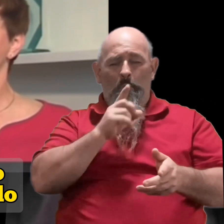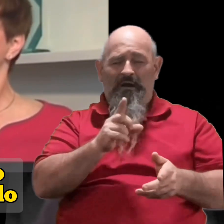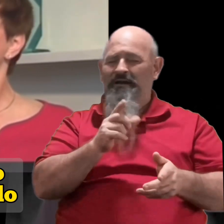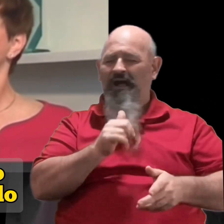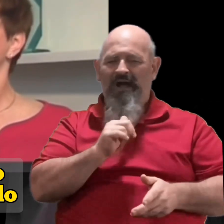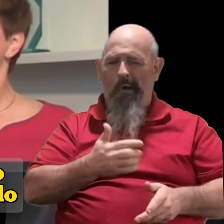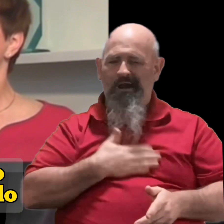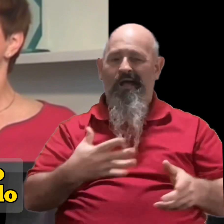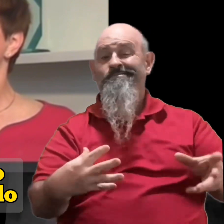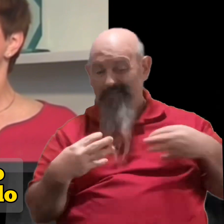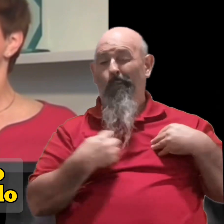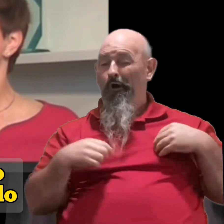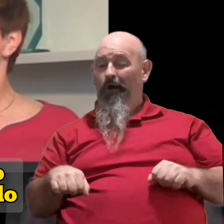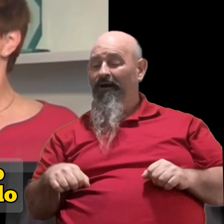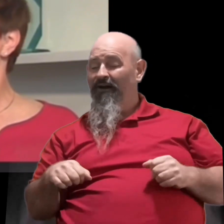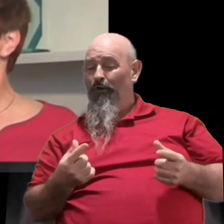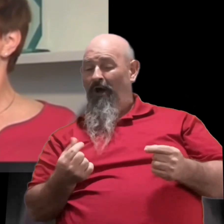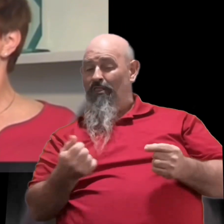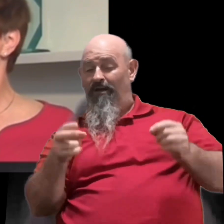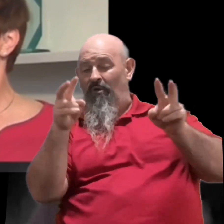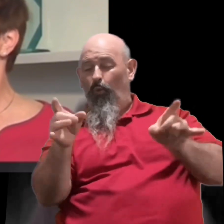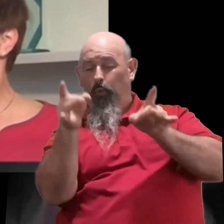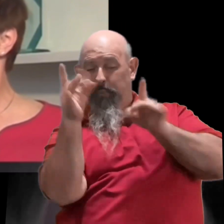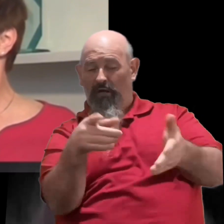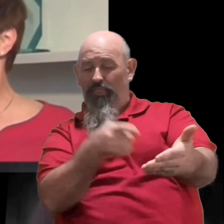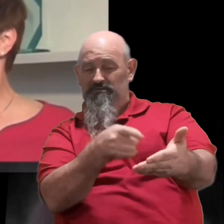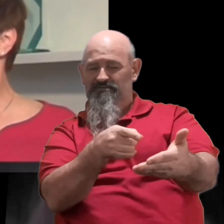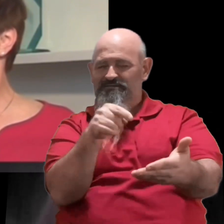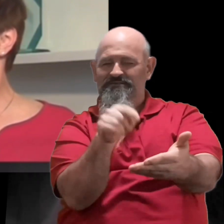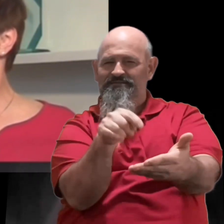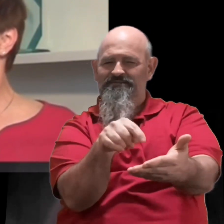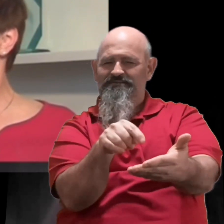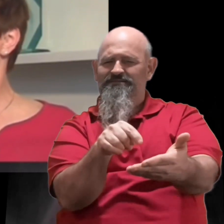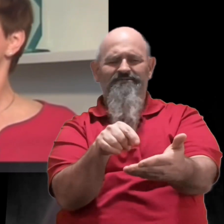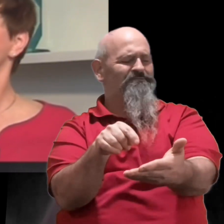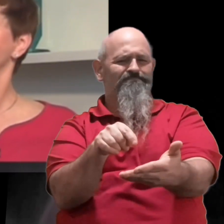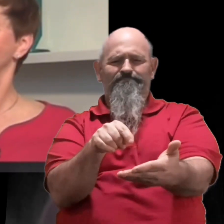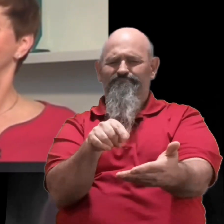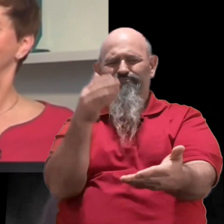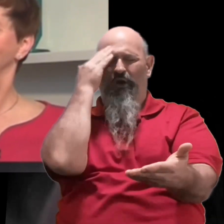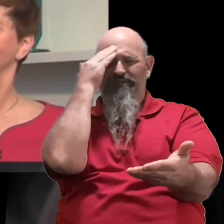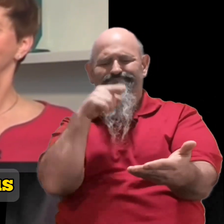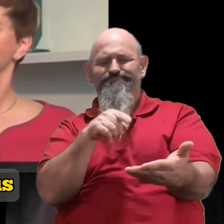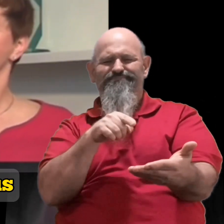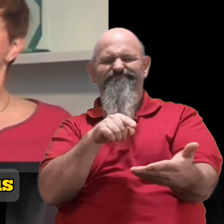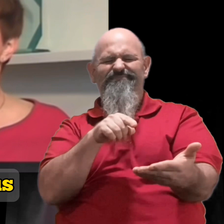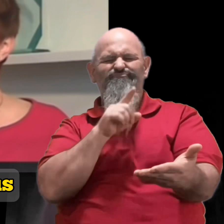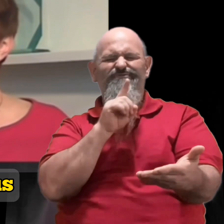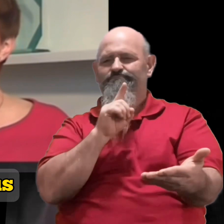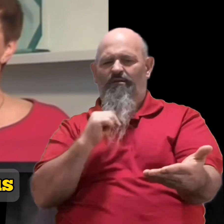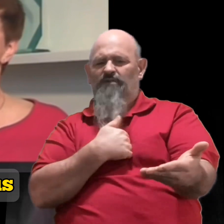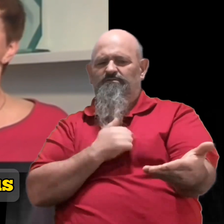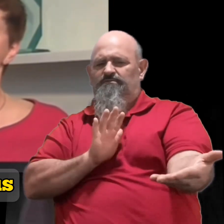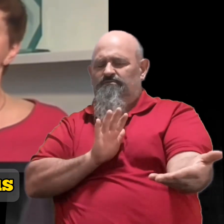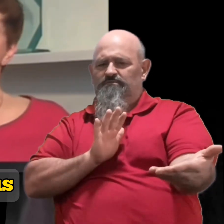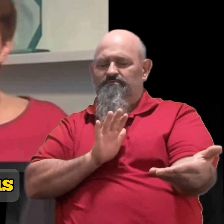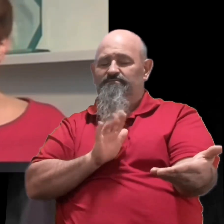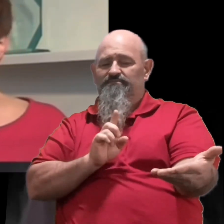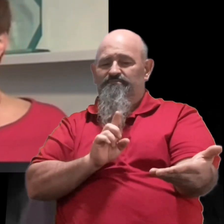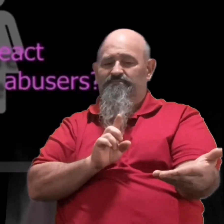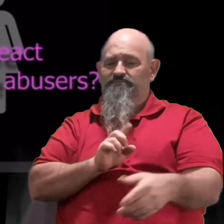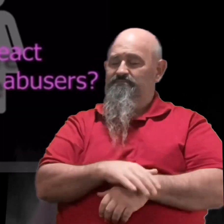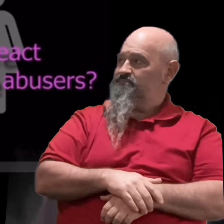but quite unwilling to accept that we could do anything quite as horrible as this. So it's really not